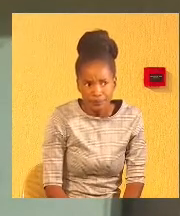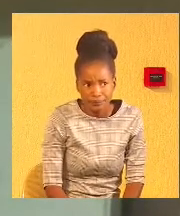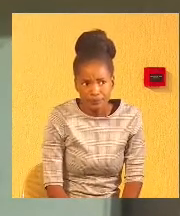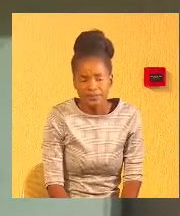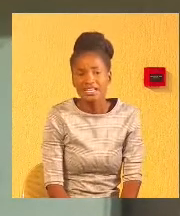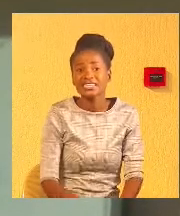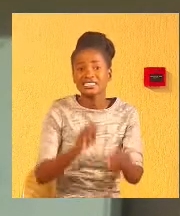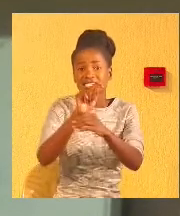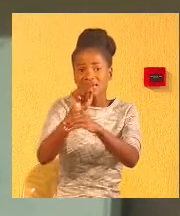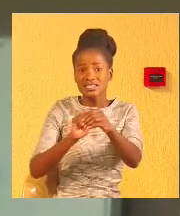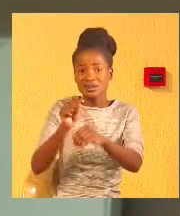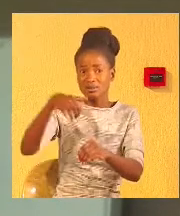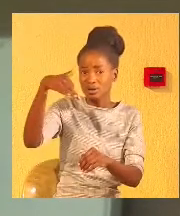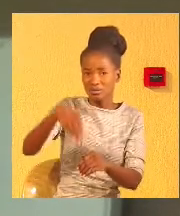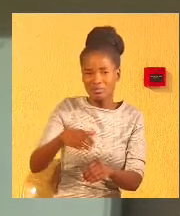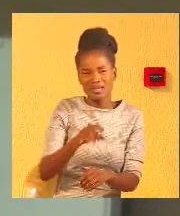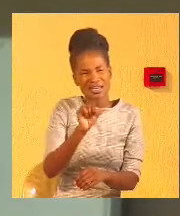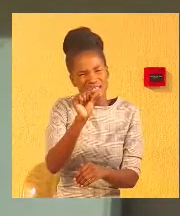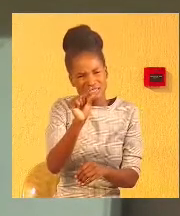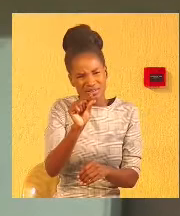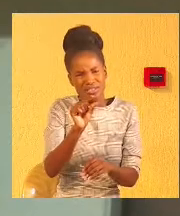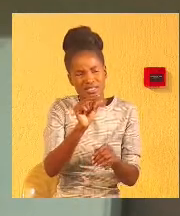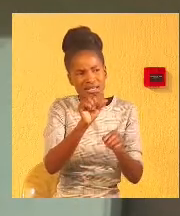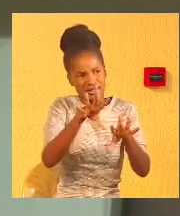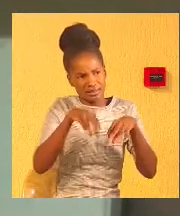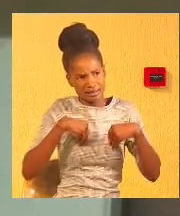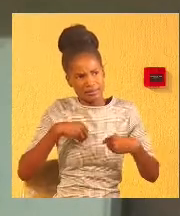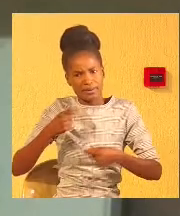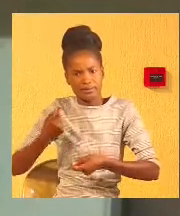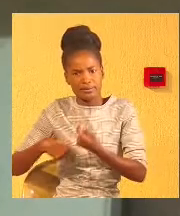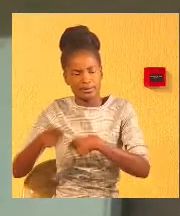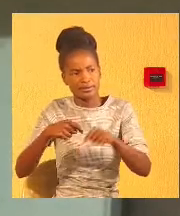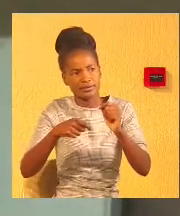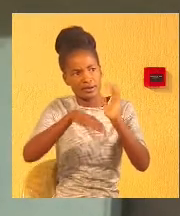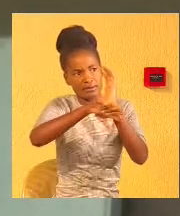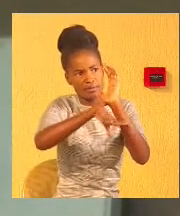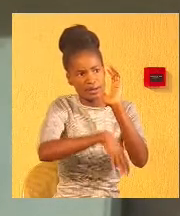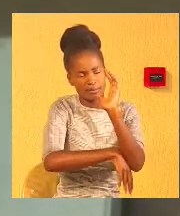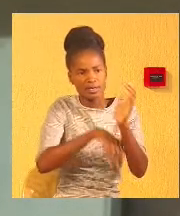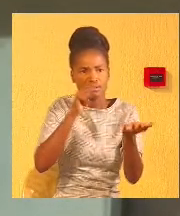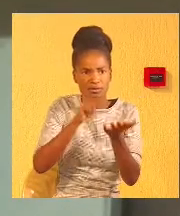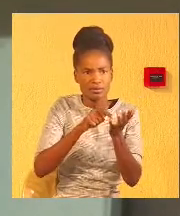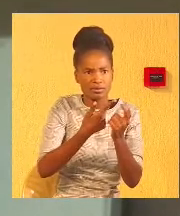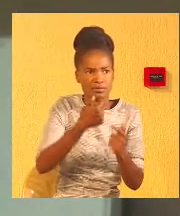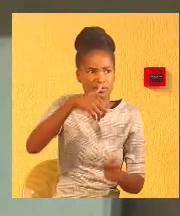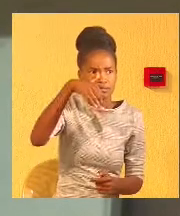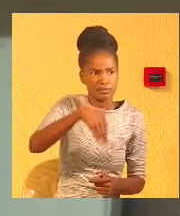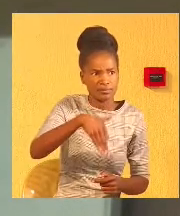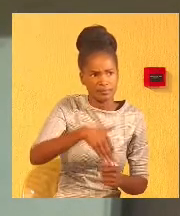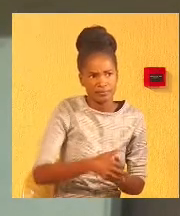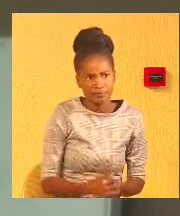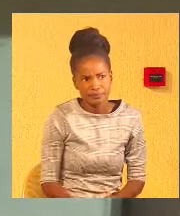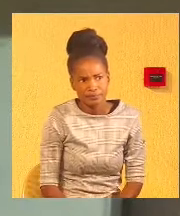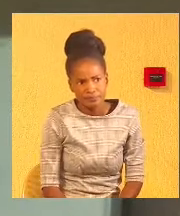local produced horticultural production or poultry products. Hence, my call is really